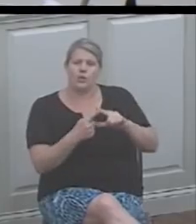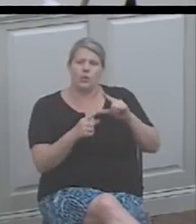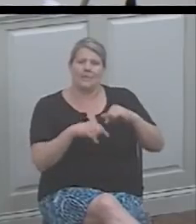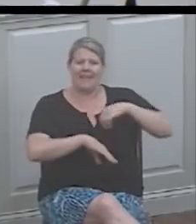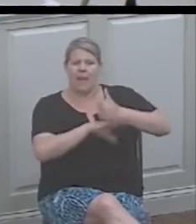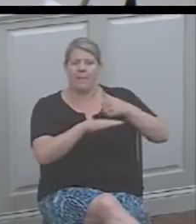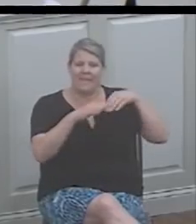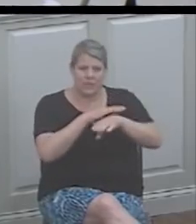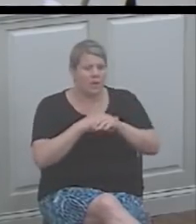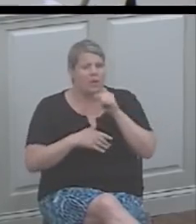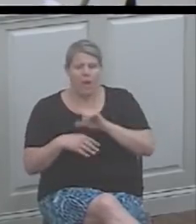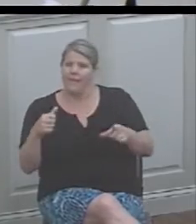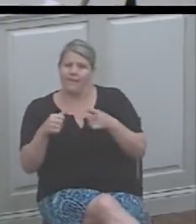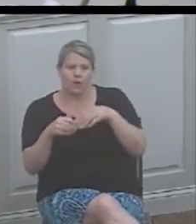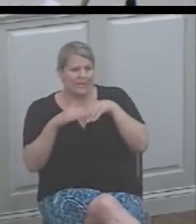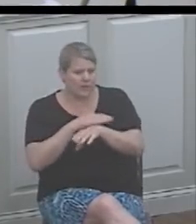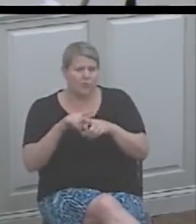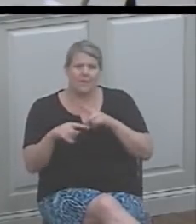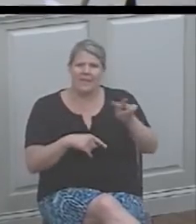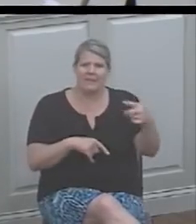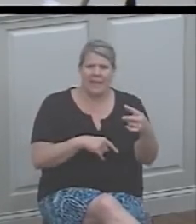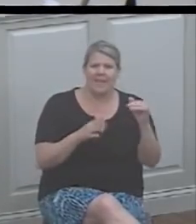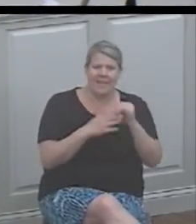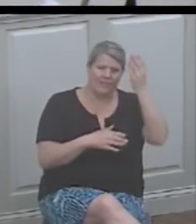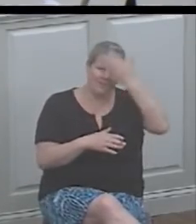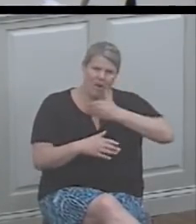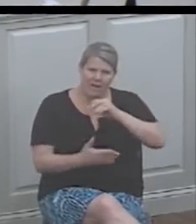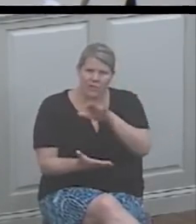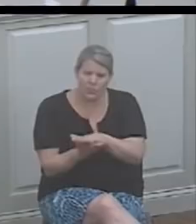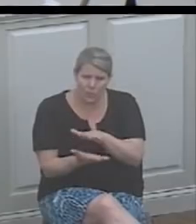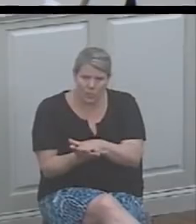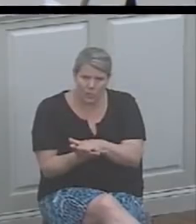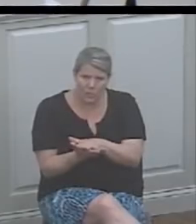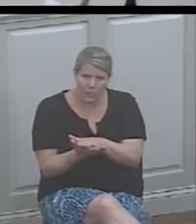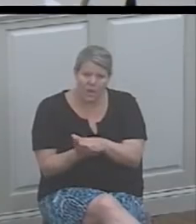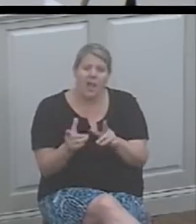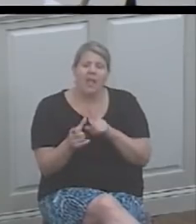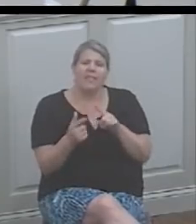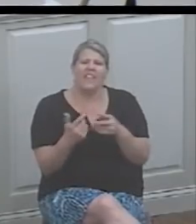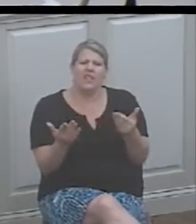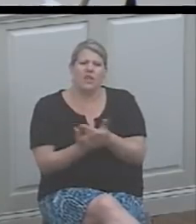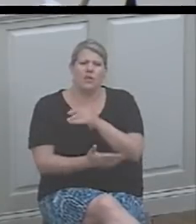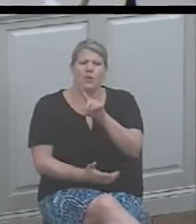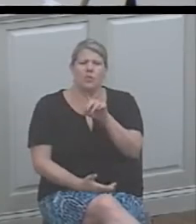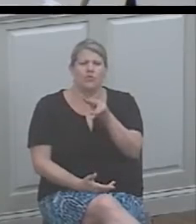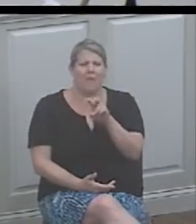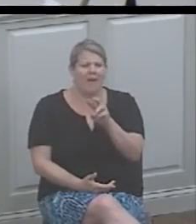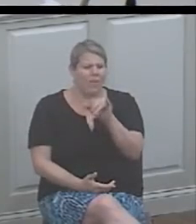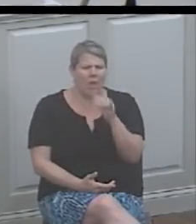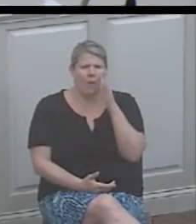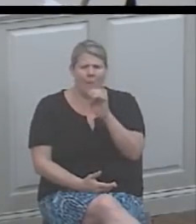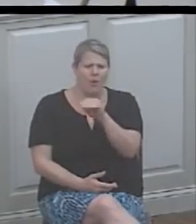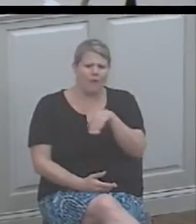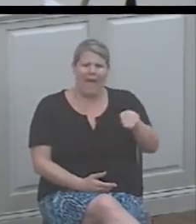first entrance, it's the second entrance on Waveland that kind of goes in front of the school. And the new location of a driveway will be somewhere in that general vicinity.